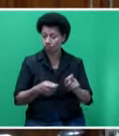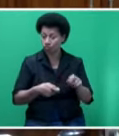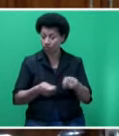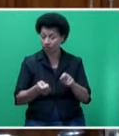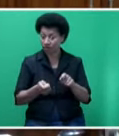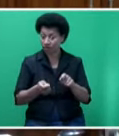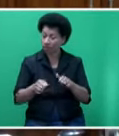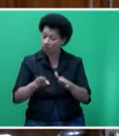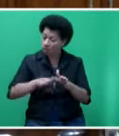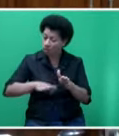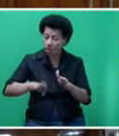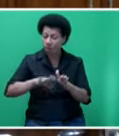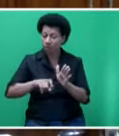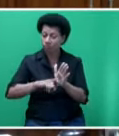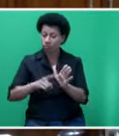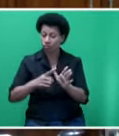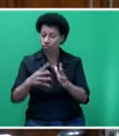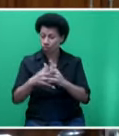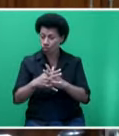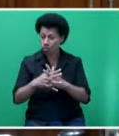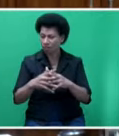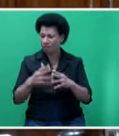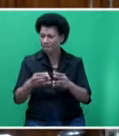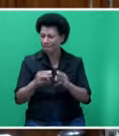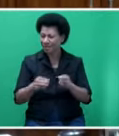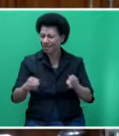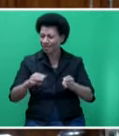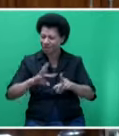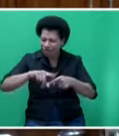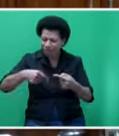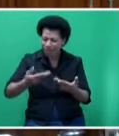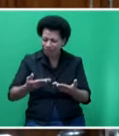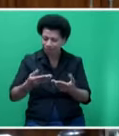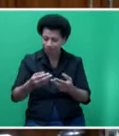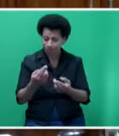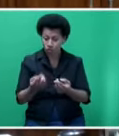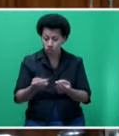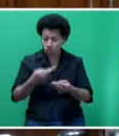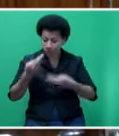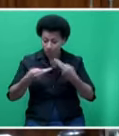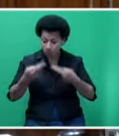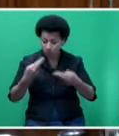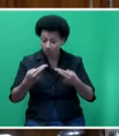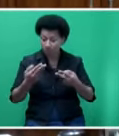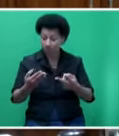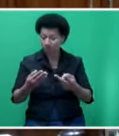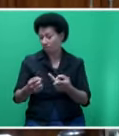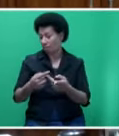used to make polystyrene will be banned. Any restaurant, etc., that has